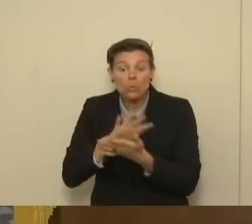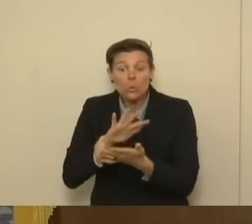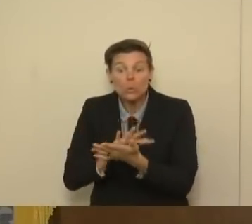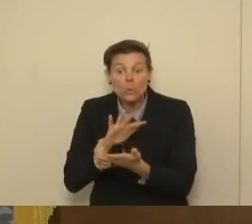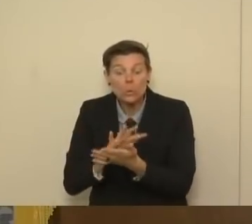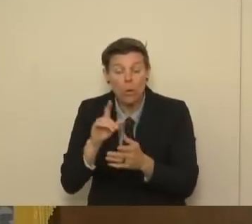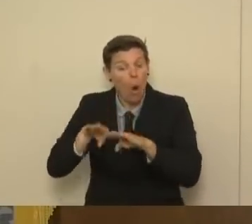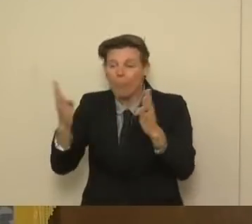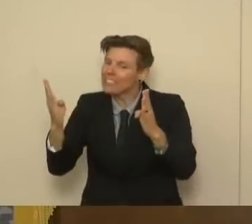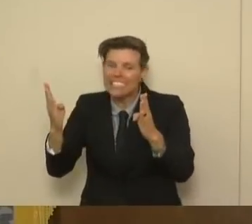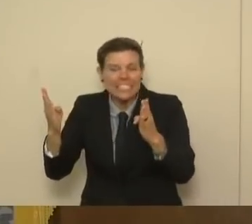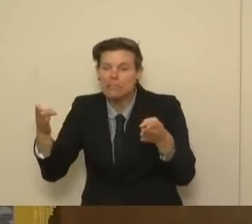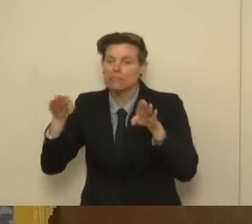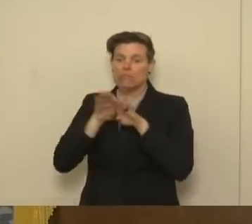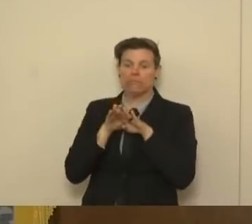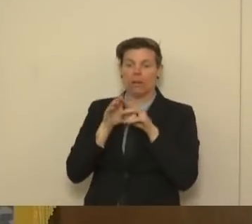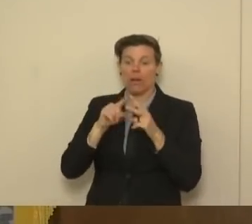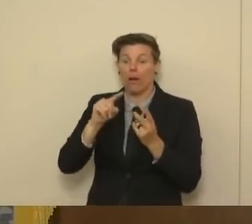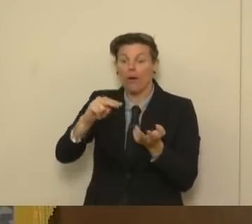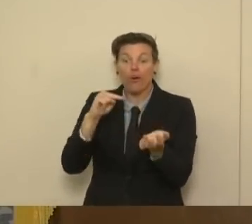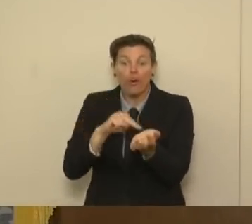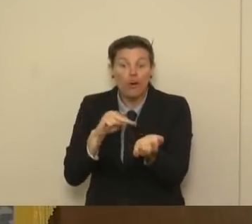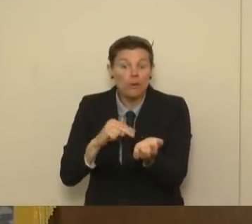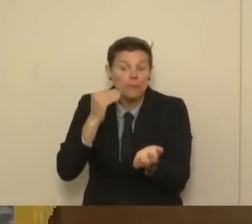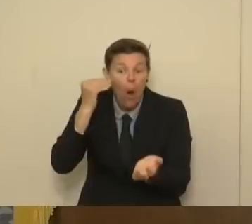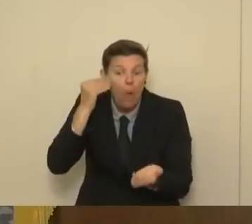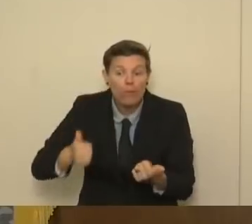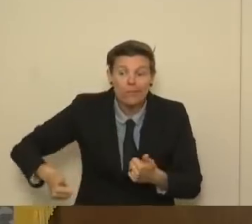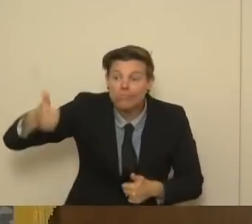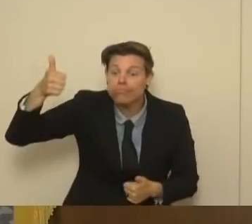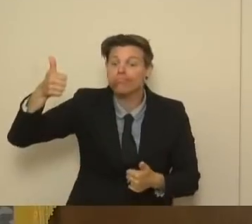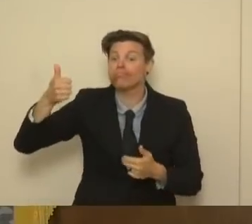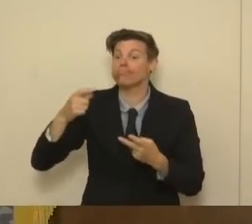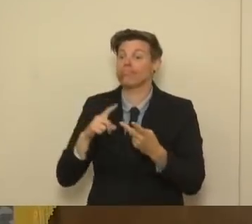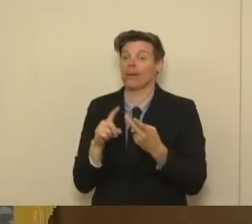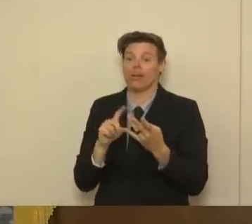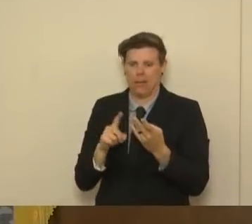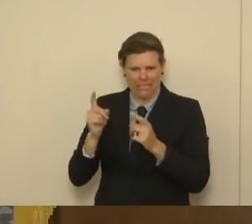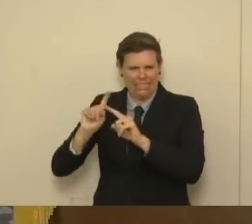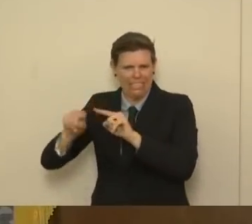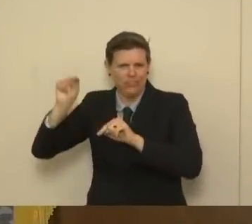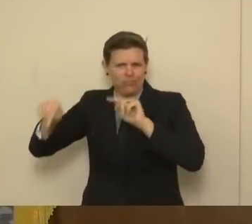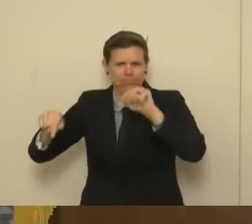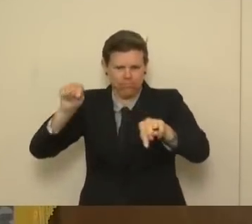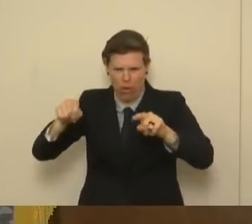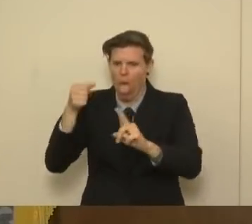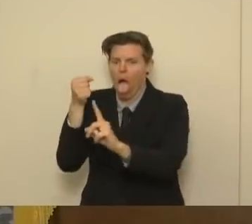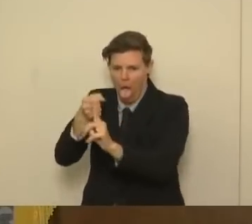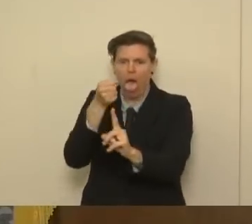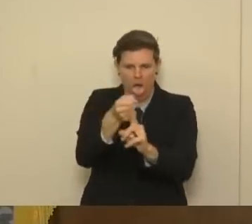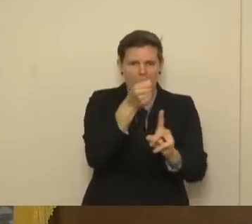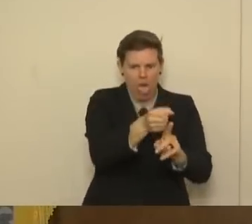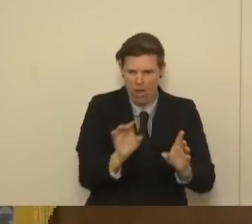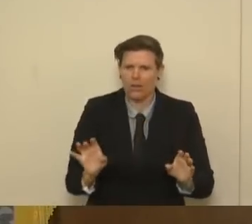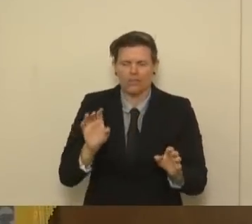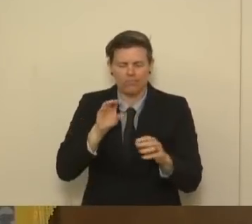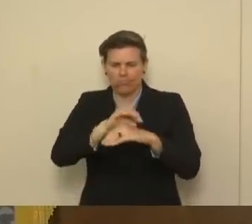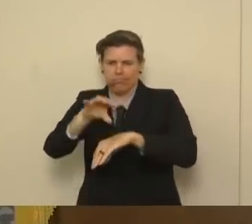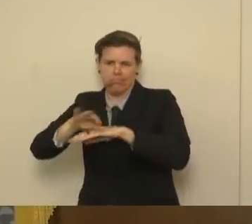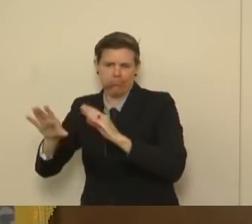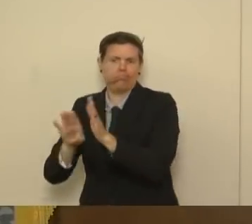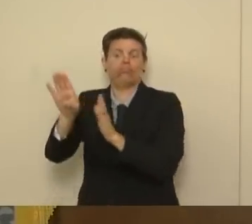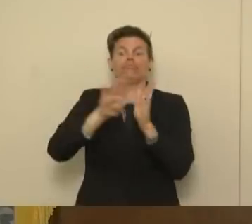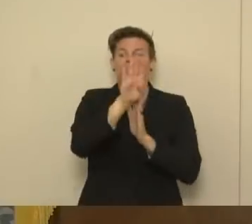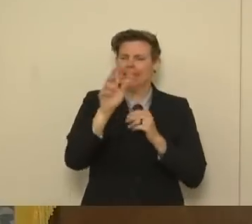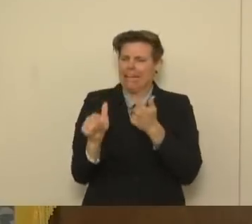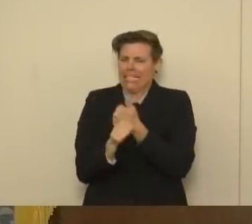like nursing homes and for other areas where we know that rapid spread occurs. We lose lives, and our ability to